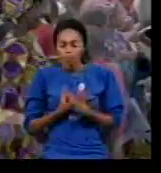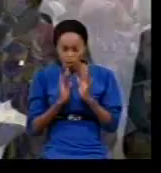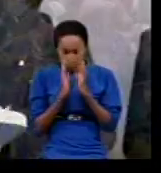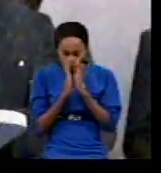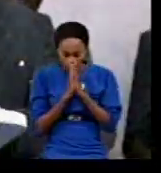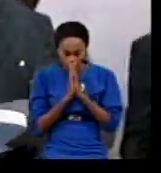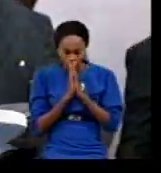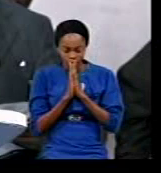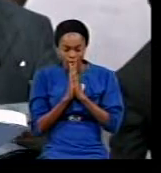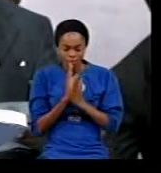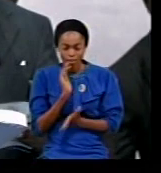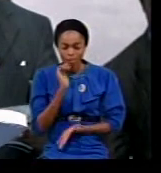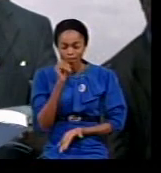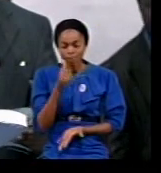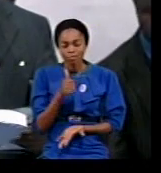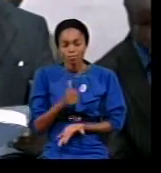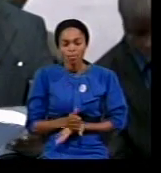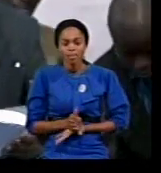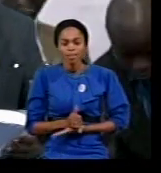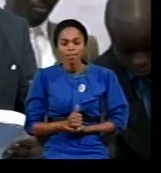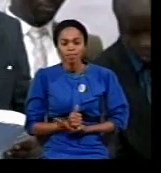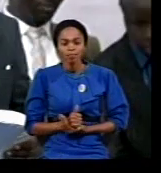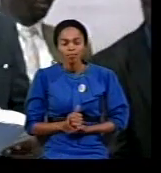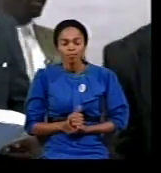verse 29. Jesus said unto him,